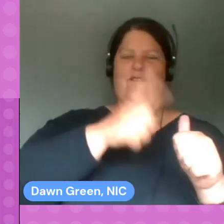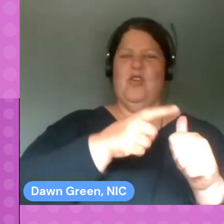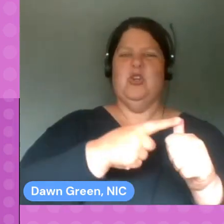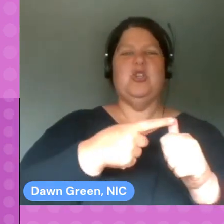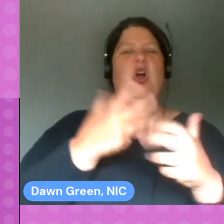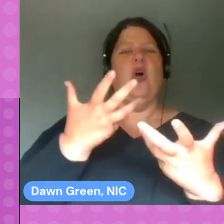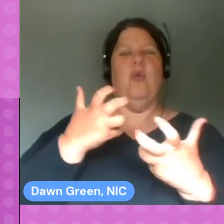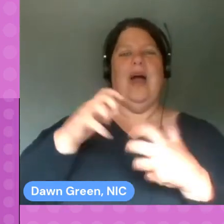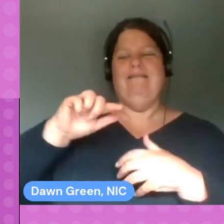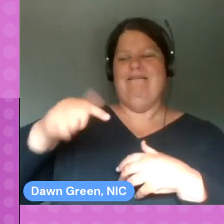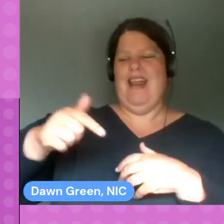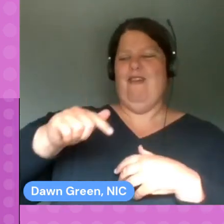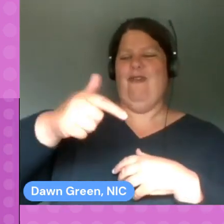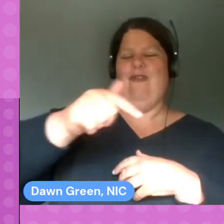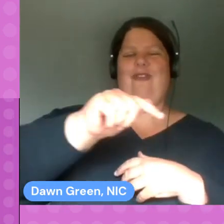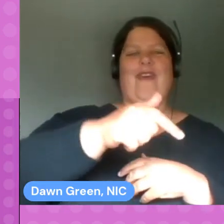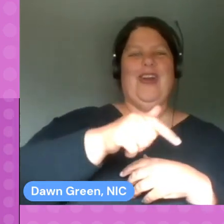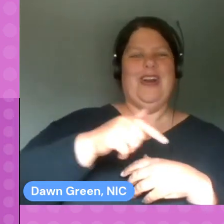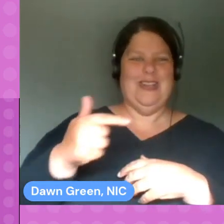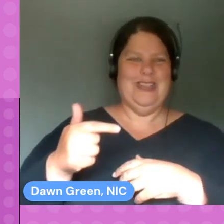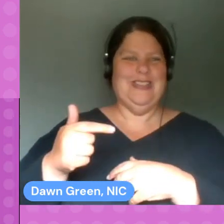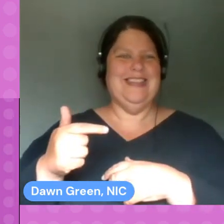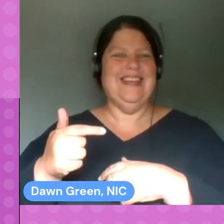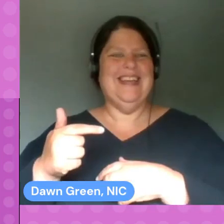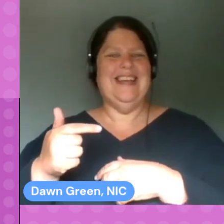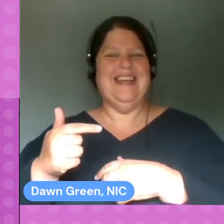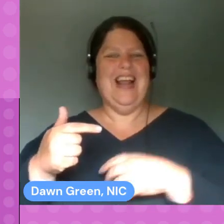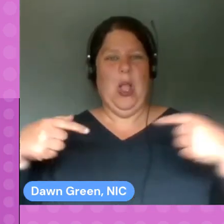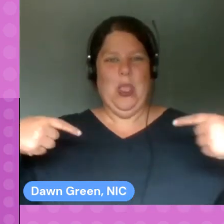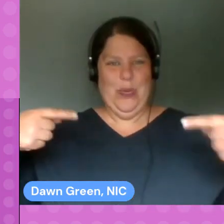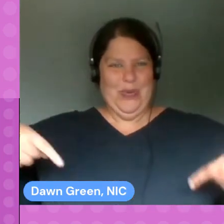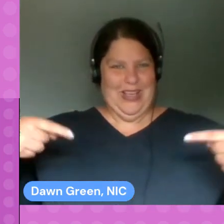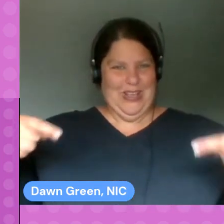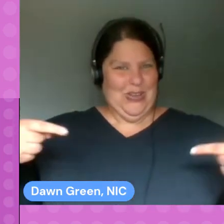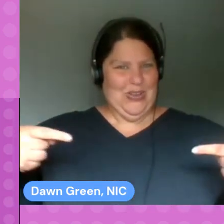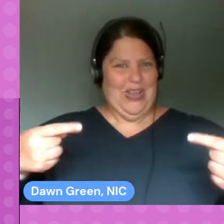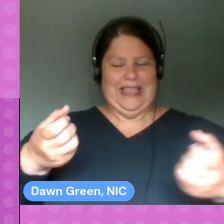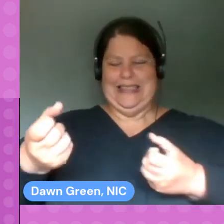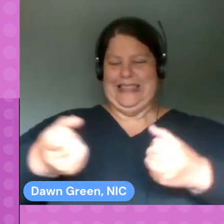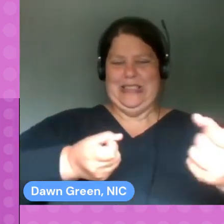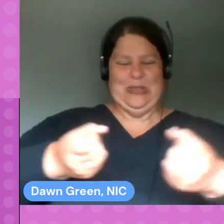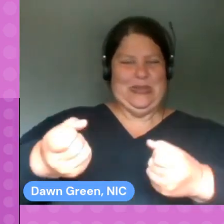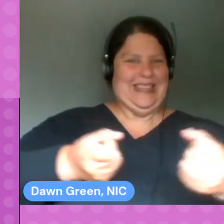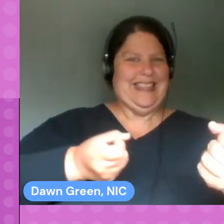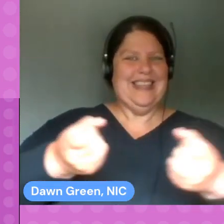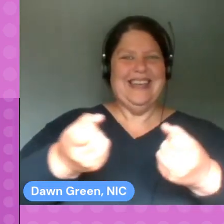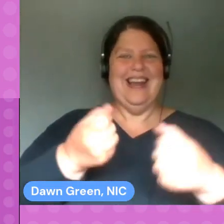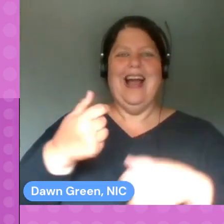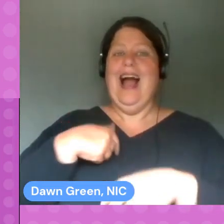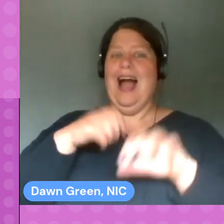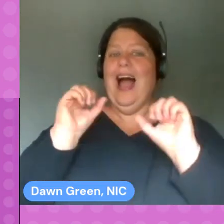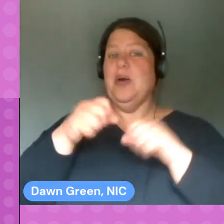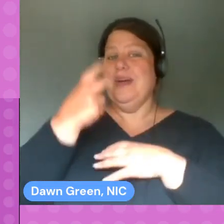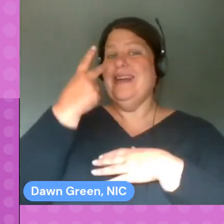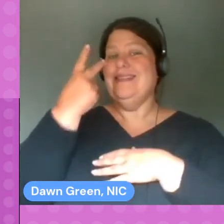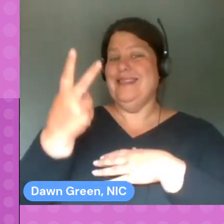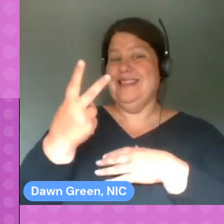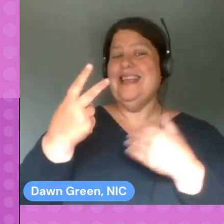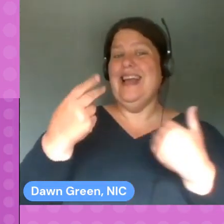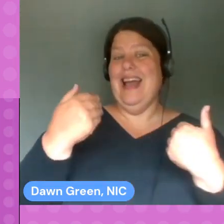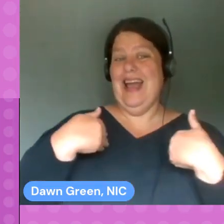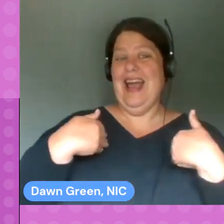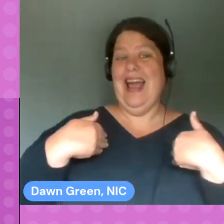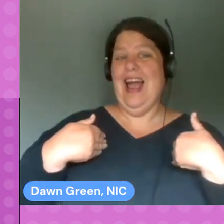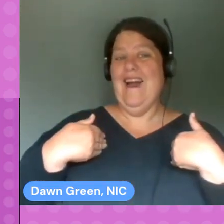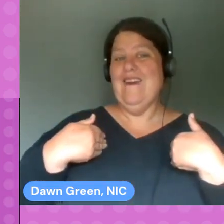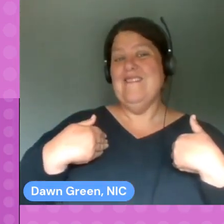take turns. And it did. And the wheels, the steering mechanism, I could see that there were some guardrails